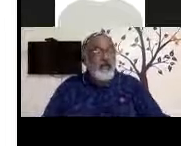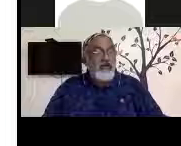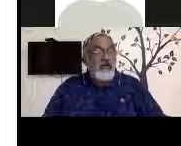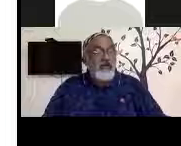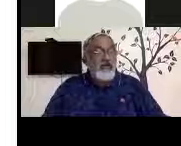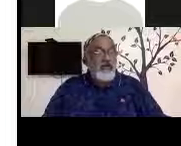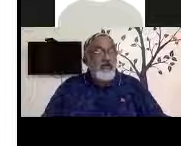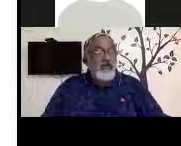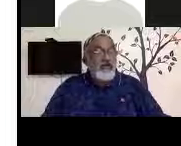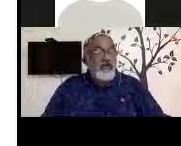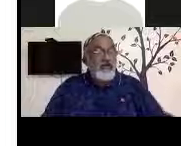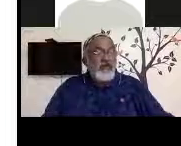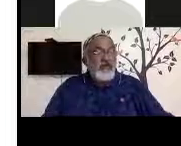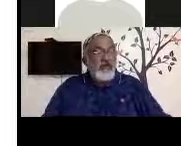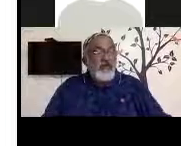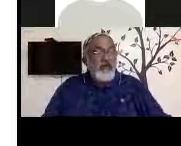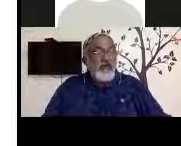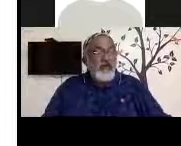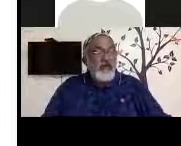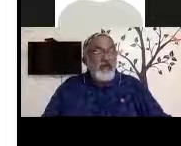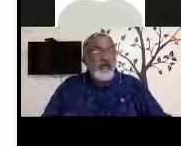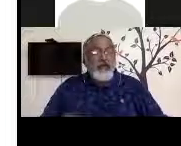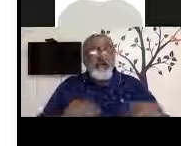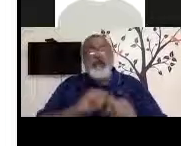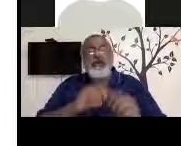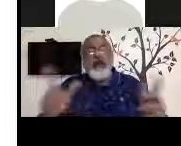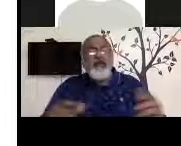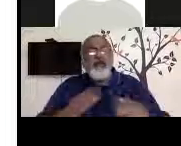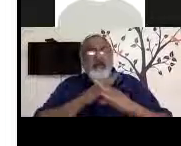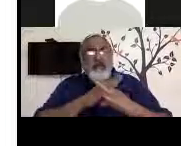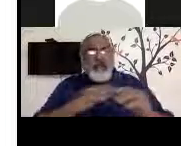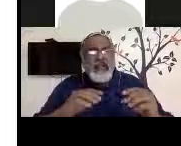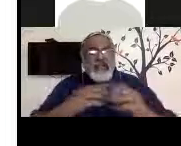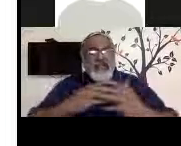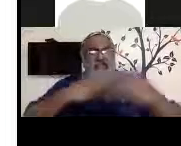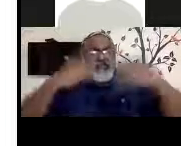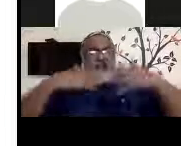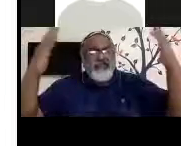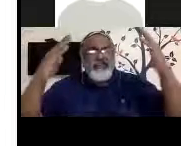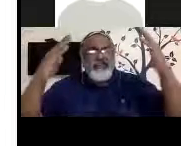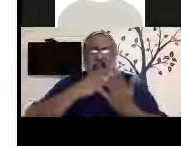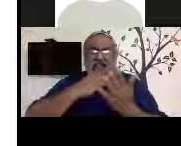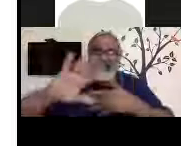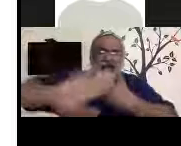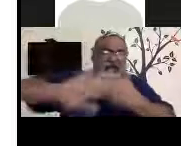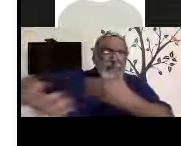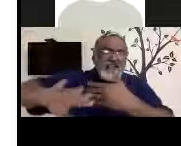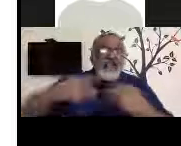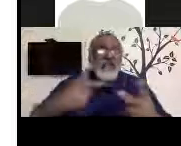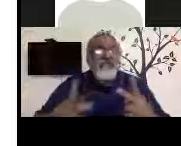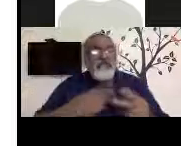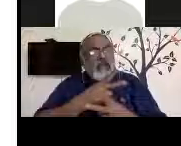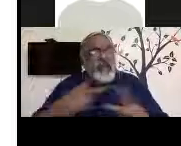restriction and resistance in including people with disabilities in the health insurance system, which should not be there, is